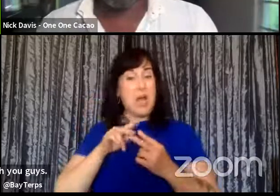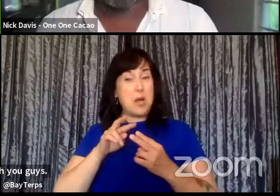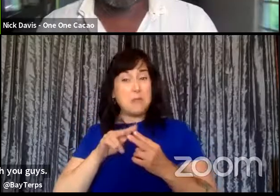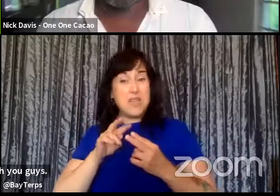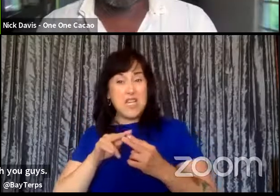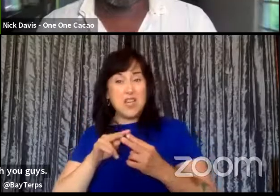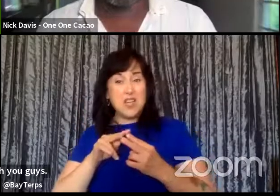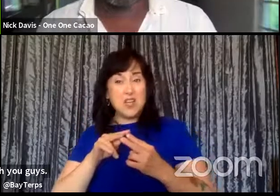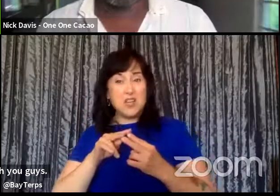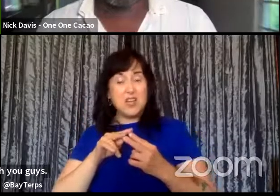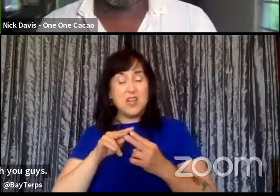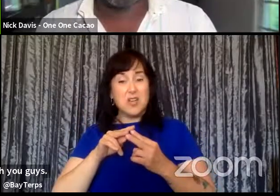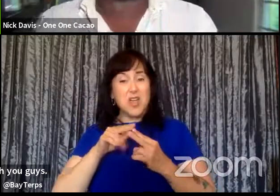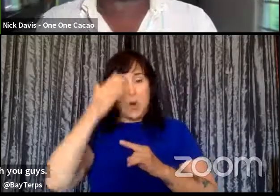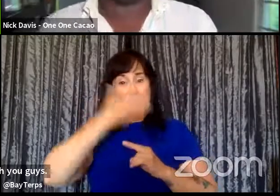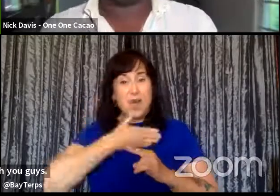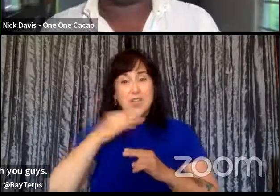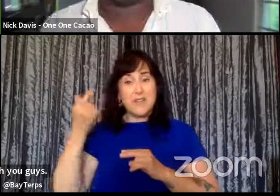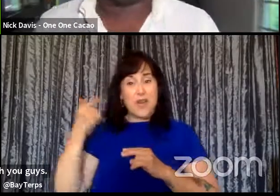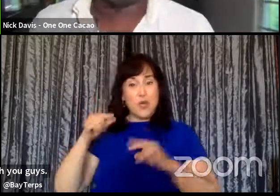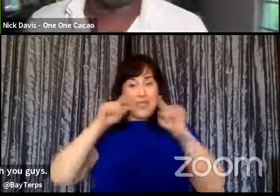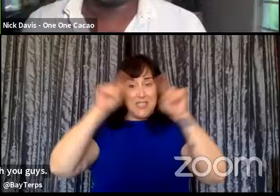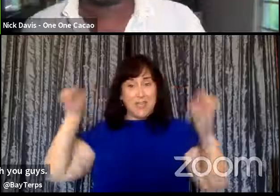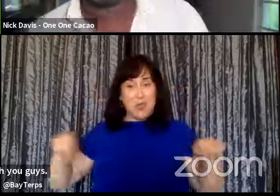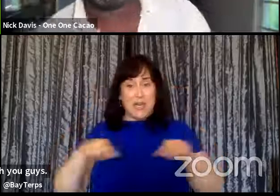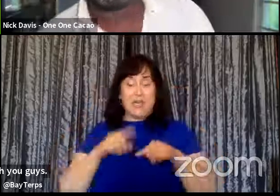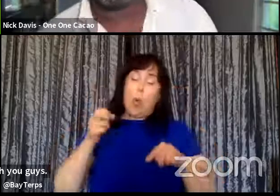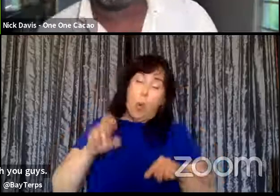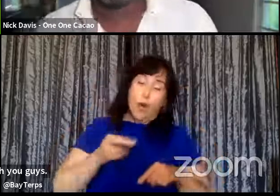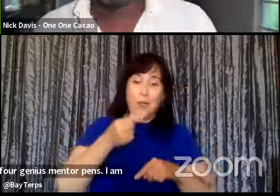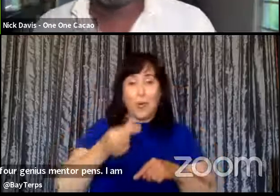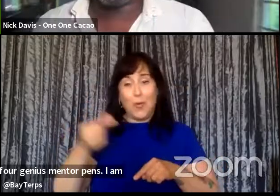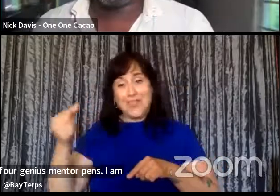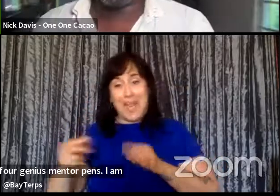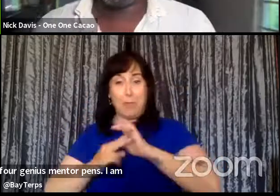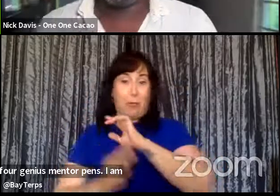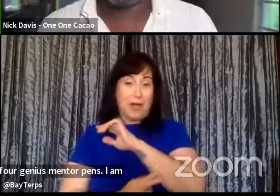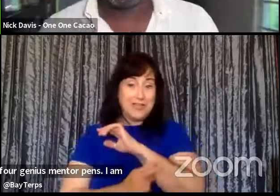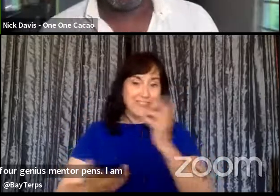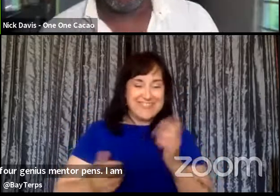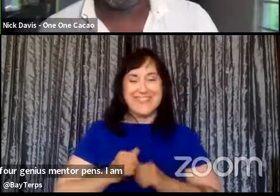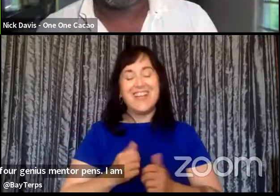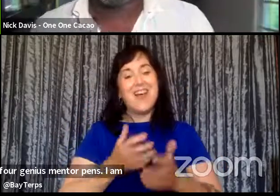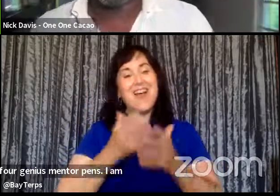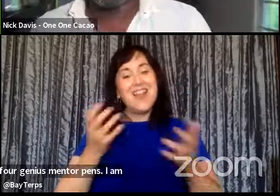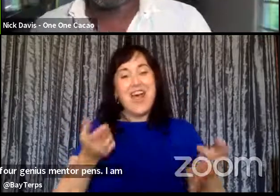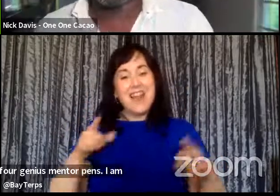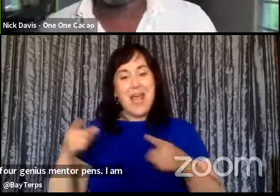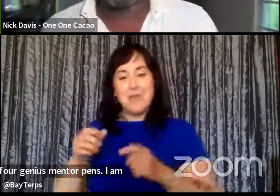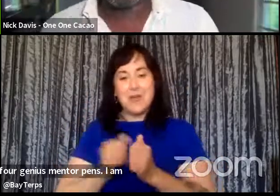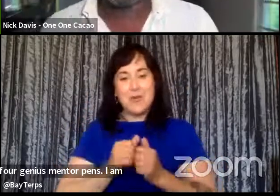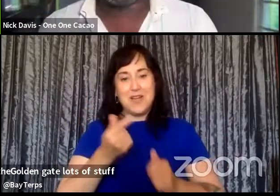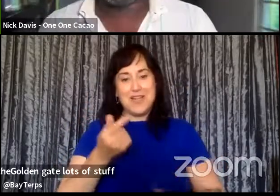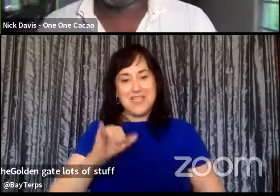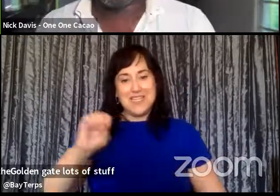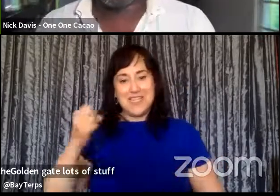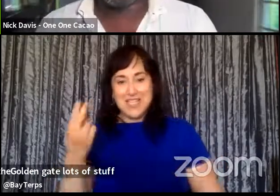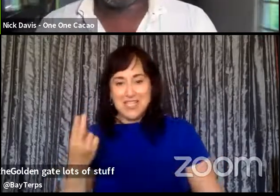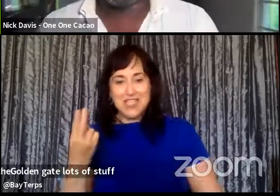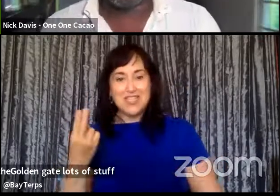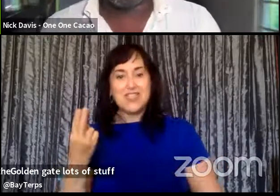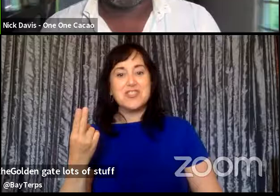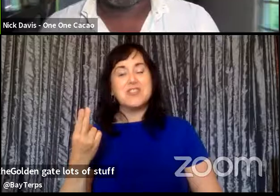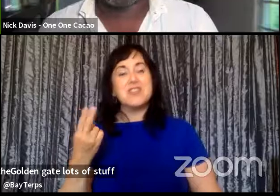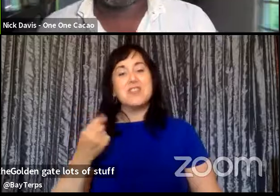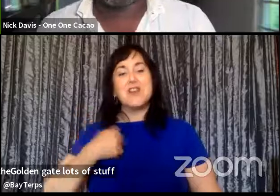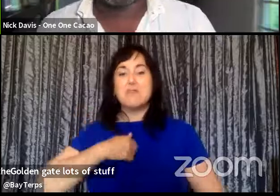Golden Gate Bridge. Lots of stuff happening with GISH in the background, lots of stuff happening that we are not yet